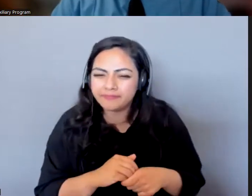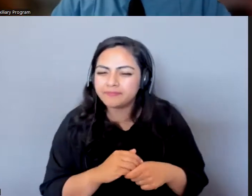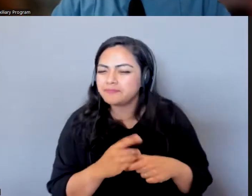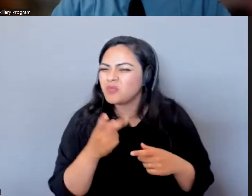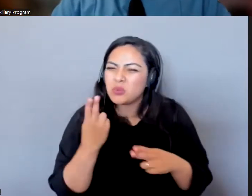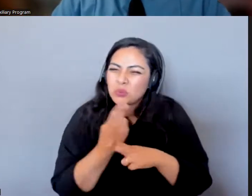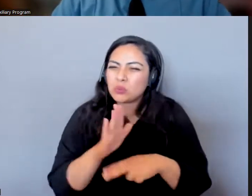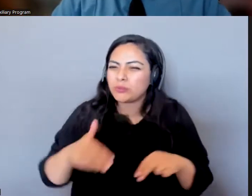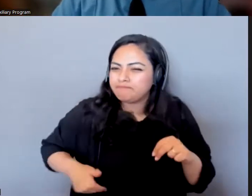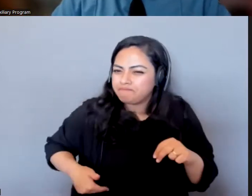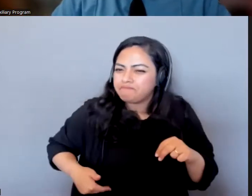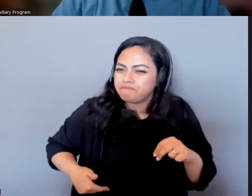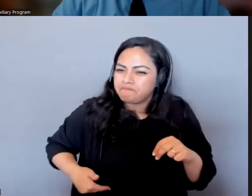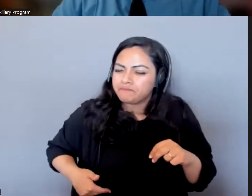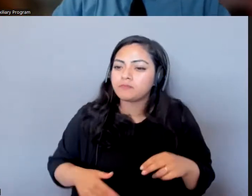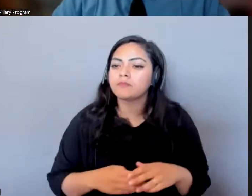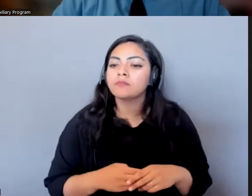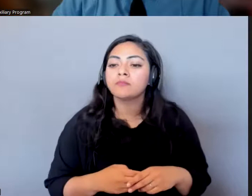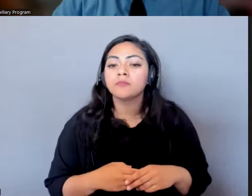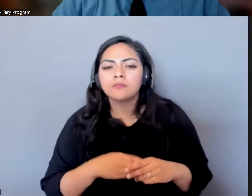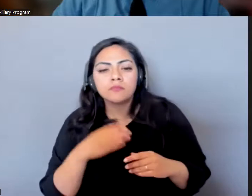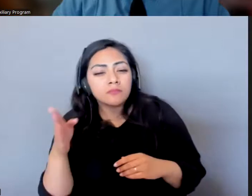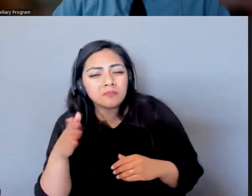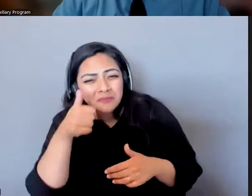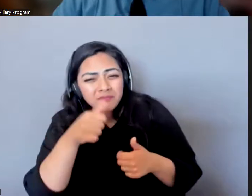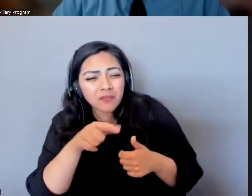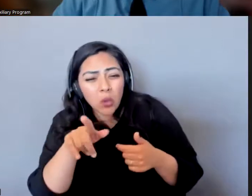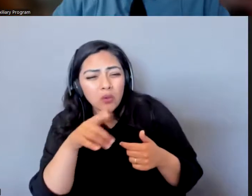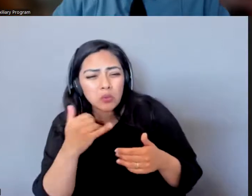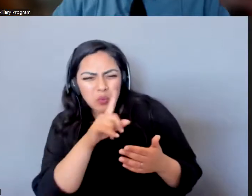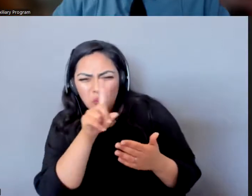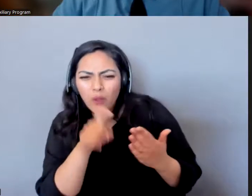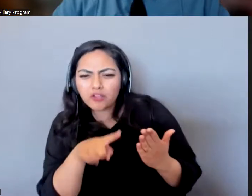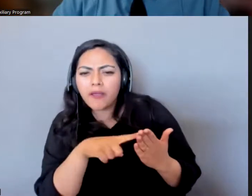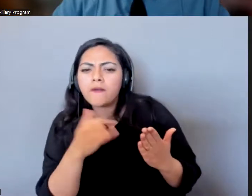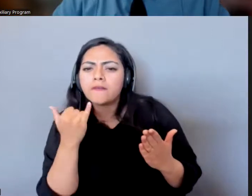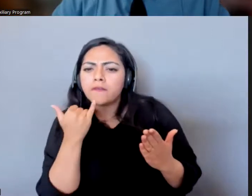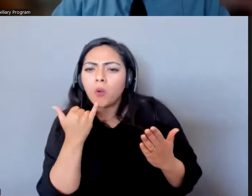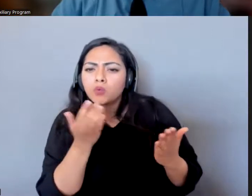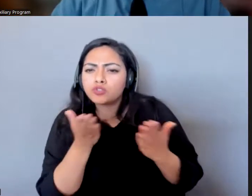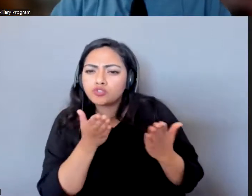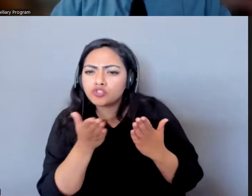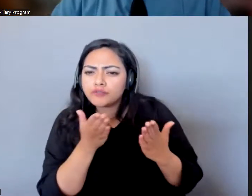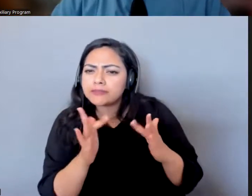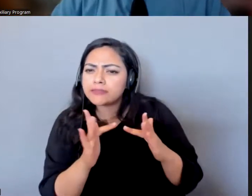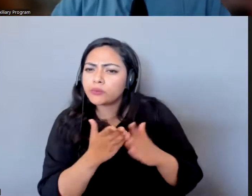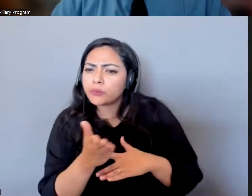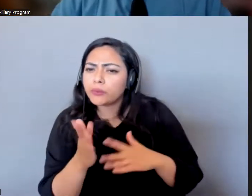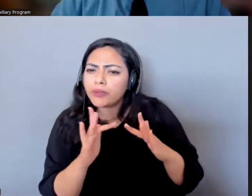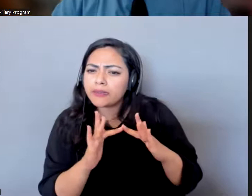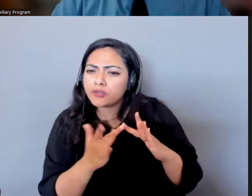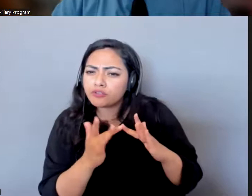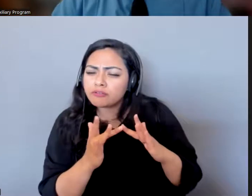overseas question about control. using your phone service through your internet. Does that put someone at greater danger or at risk if they're using the